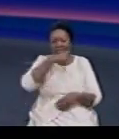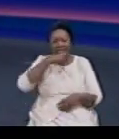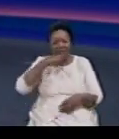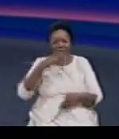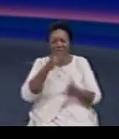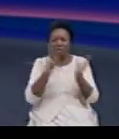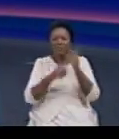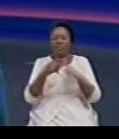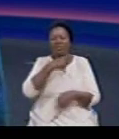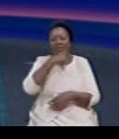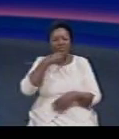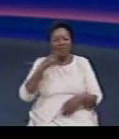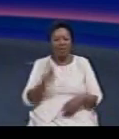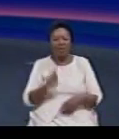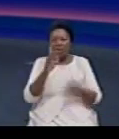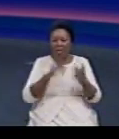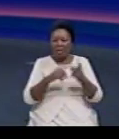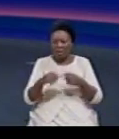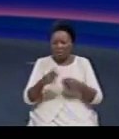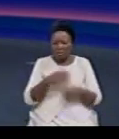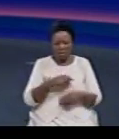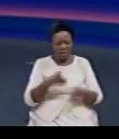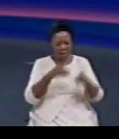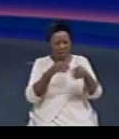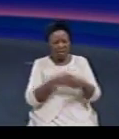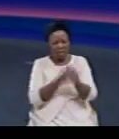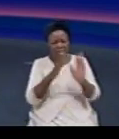like, disciples were saying,